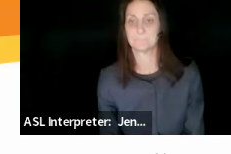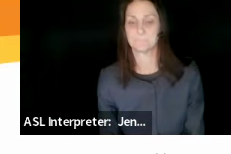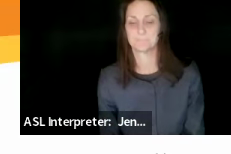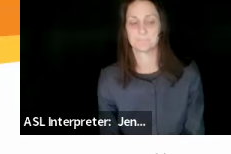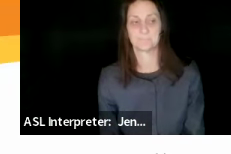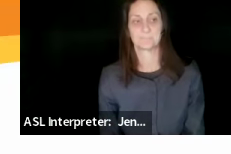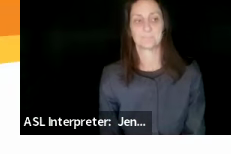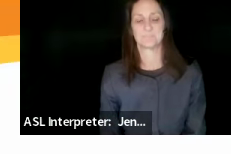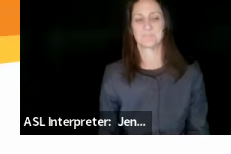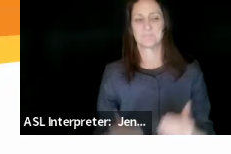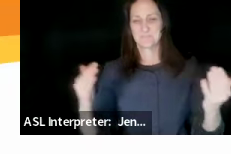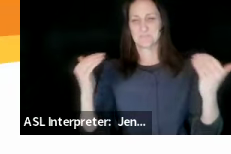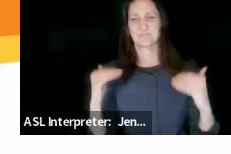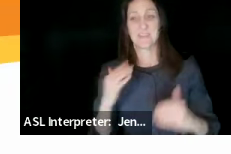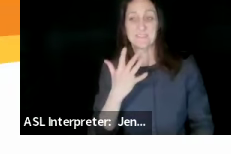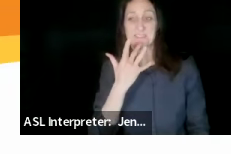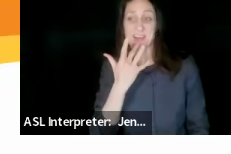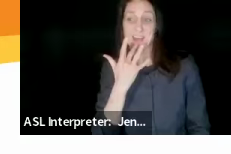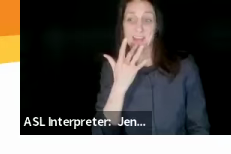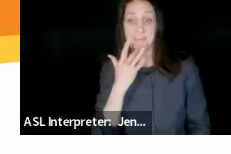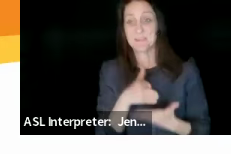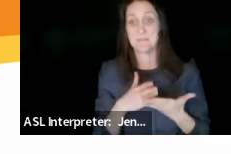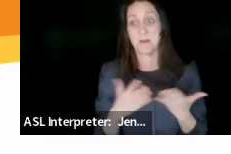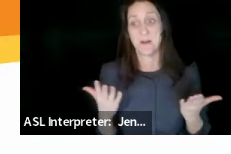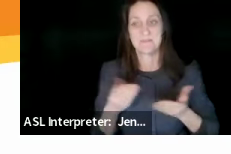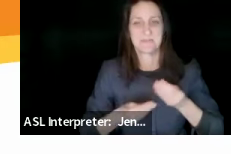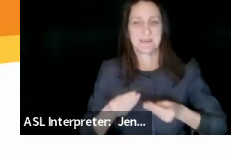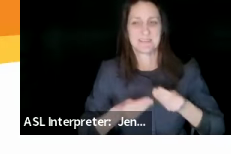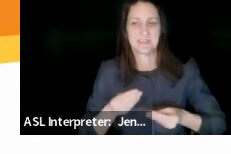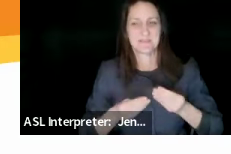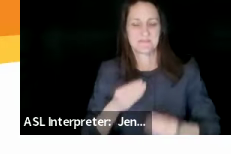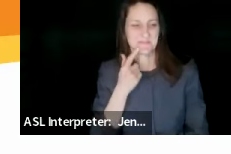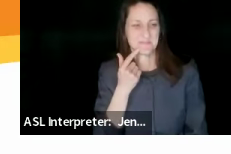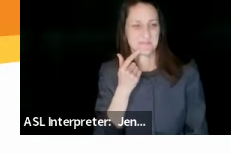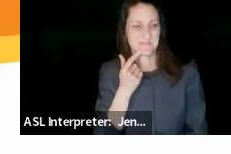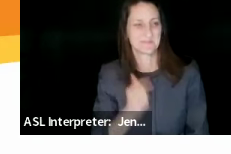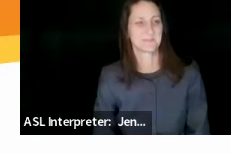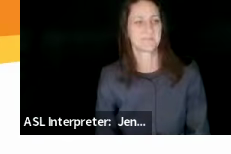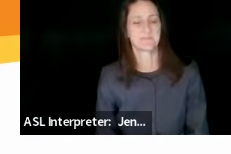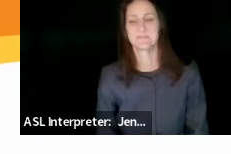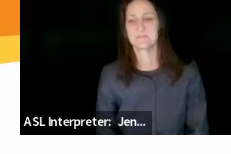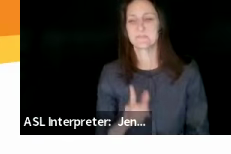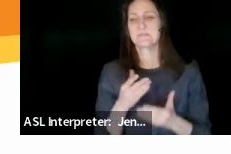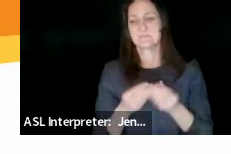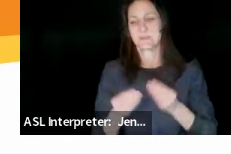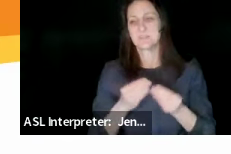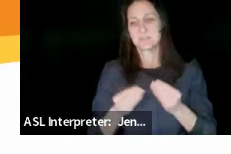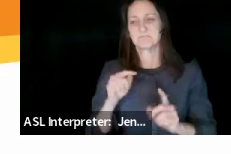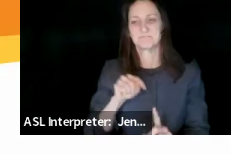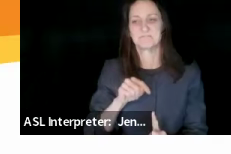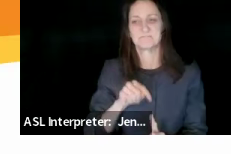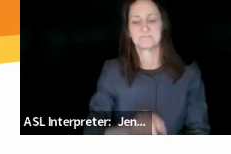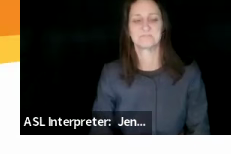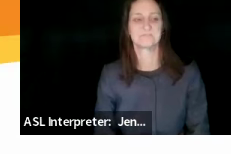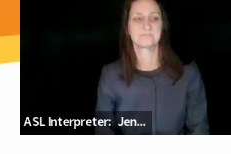Then we come to our favorite part of the budgets. And for this slide, we're going to also spend a little time talking about budget because sometimes in